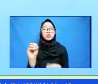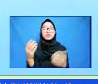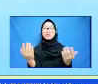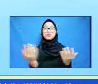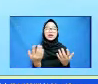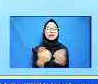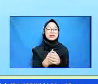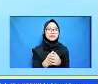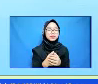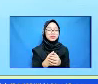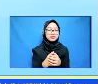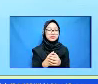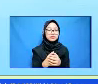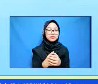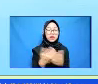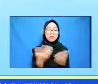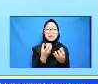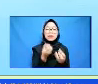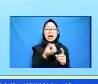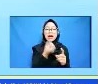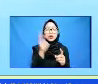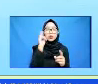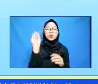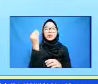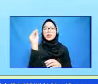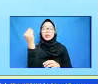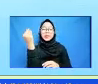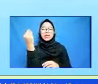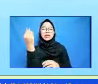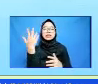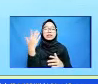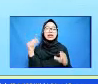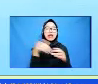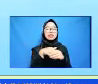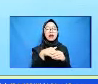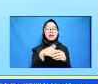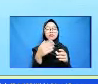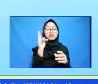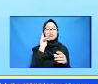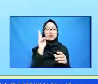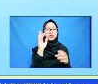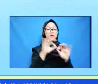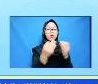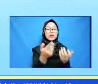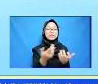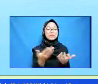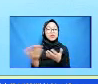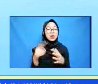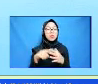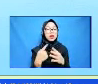to improve the inclusion for climate? Maybe Ibu Laura, to start with you. Yeah, thank you,